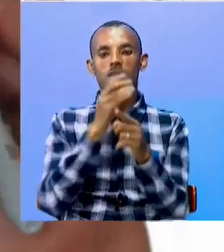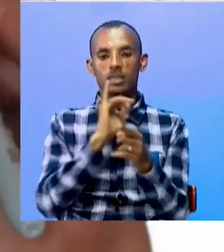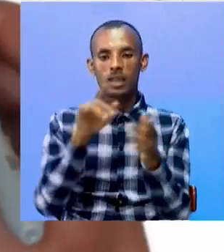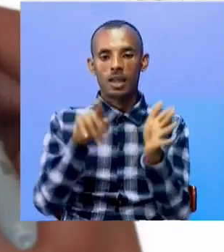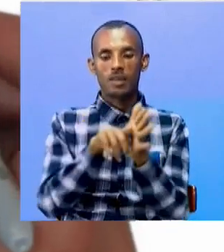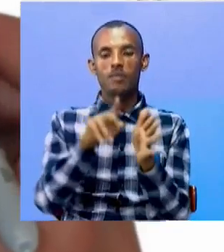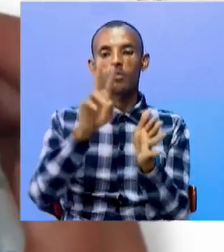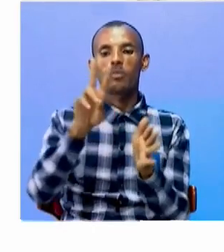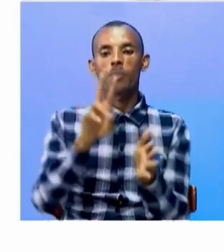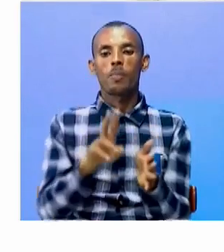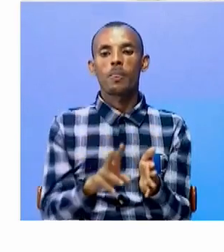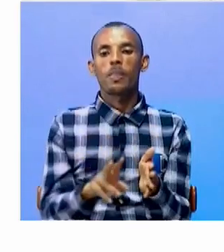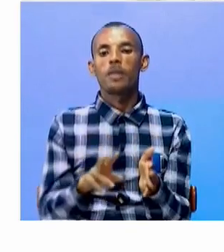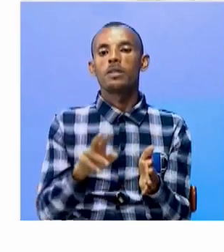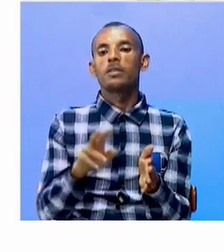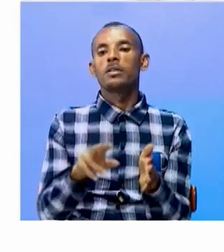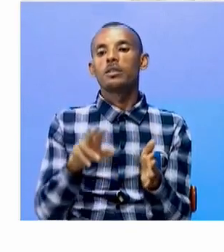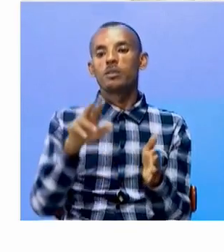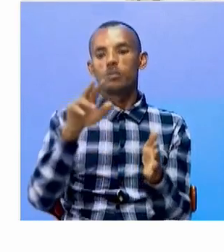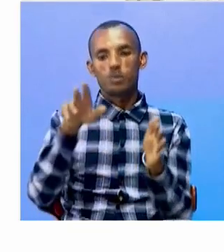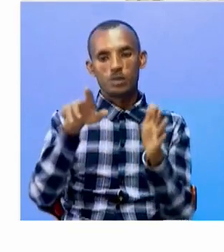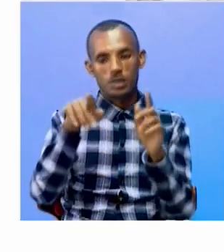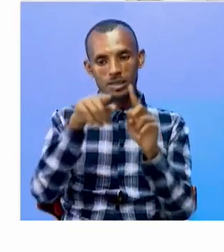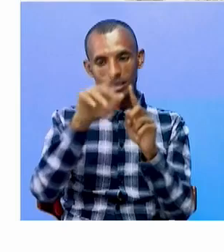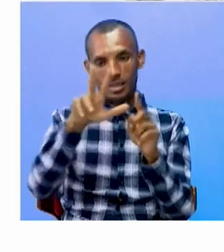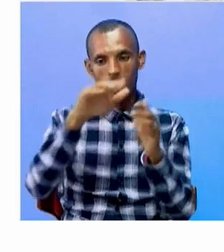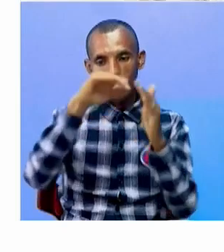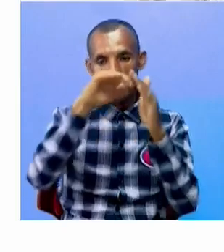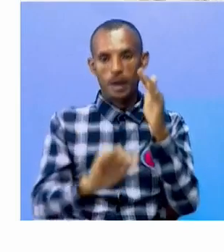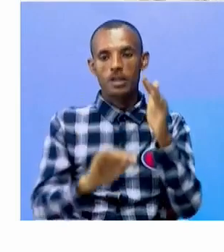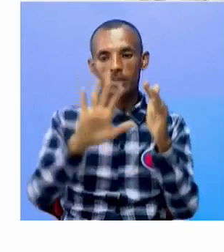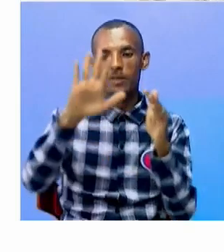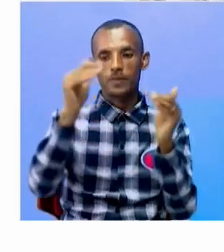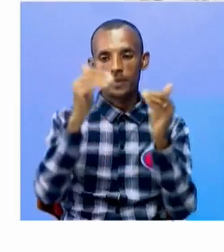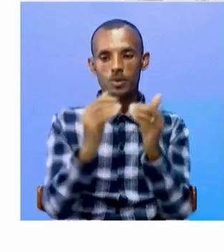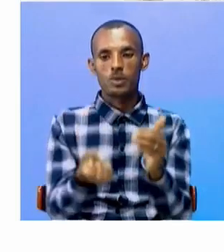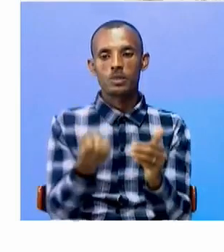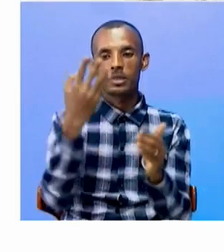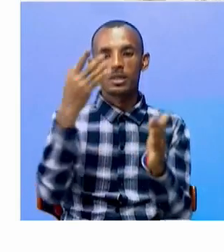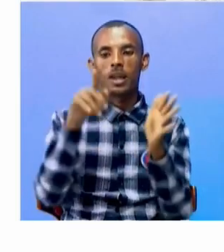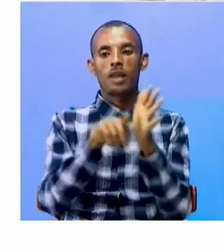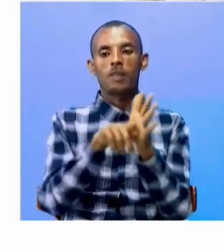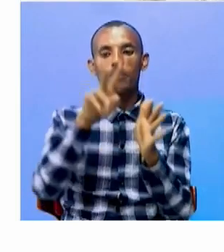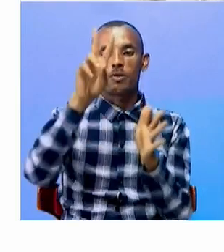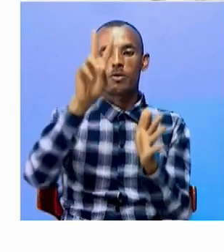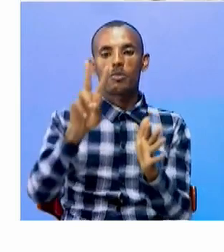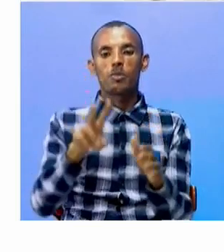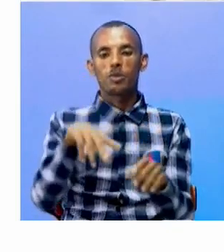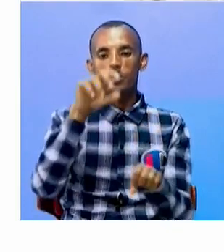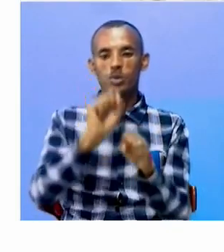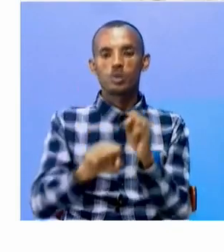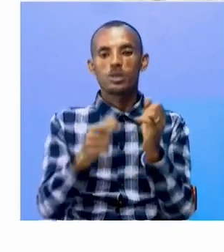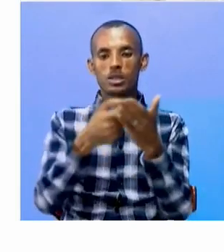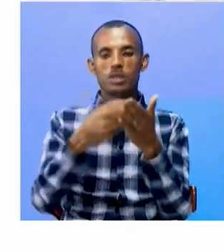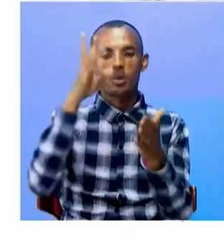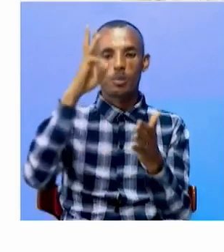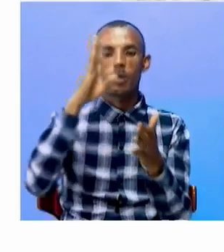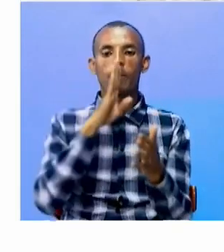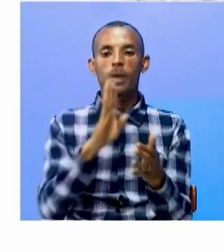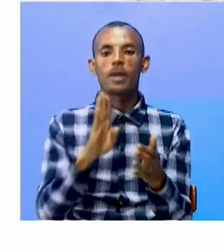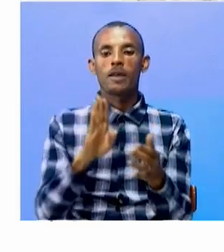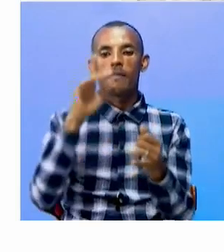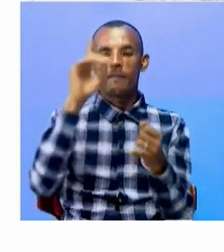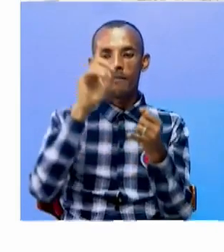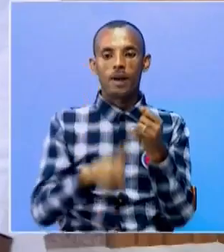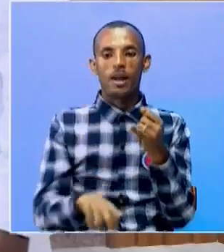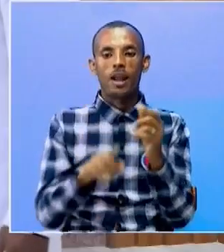Therefore, positive 3 and minus 5 gives you negative 2. So this will be the final